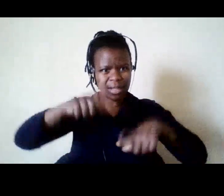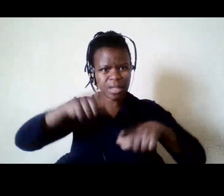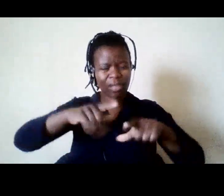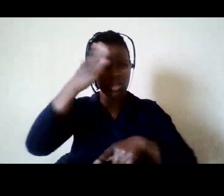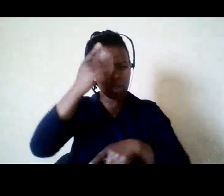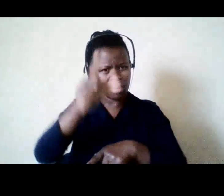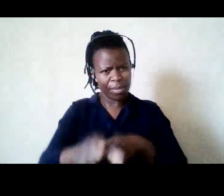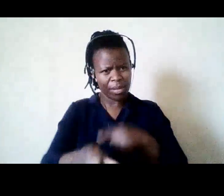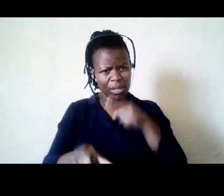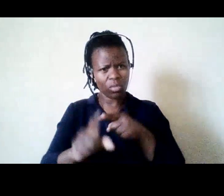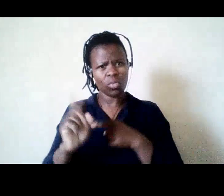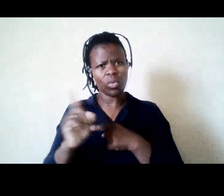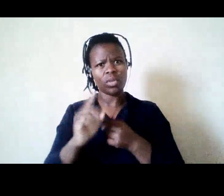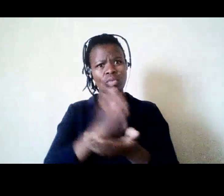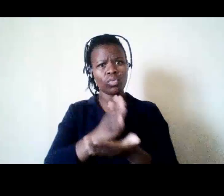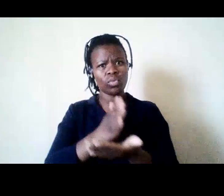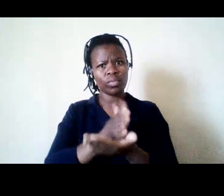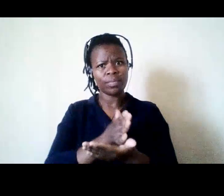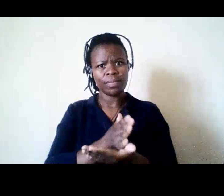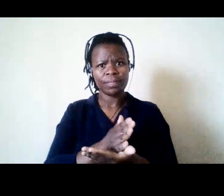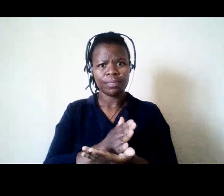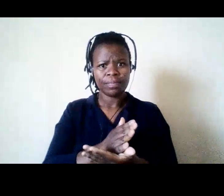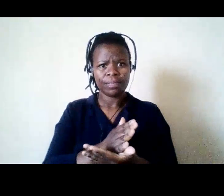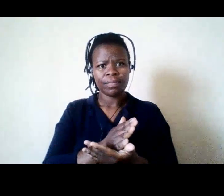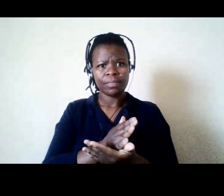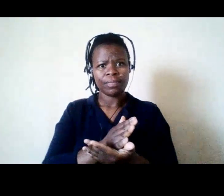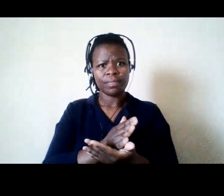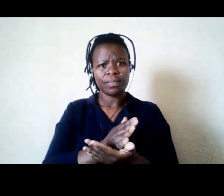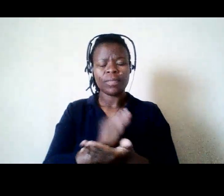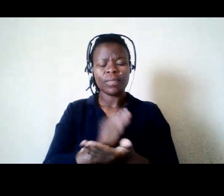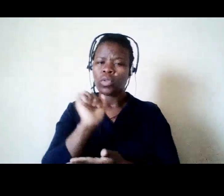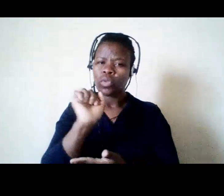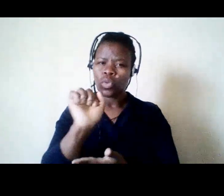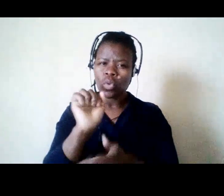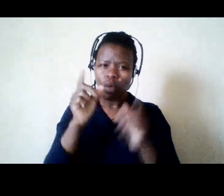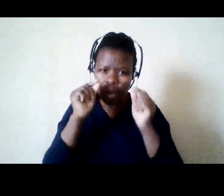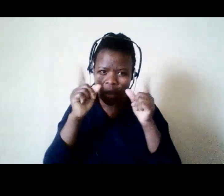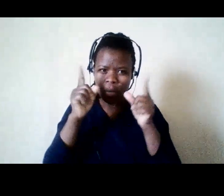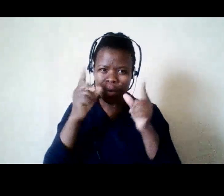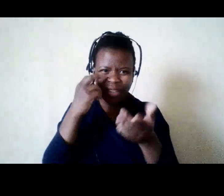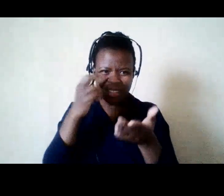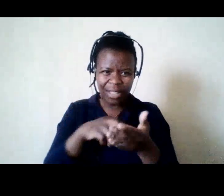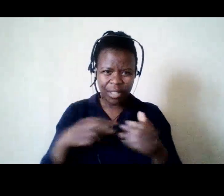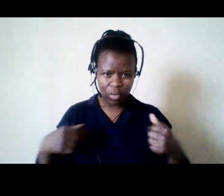view, you know that your awareness needs to start at the context of disability. Yeah. Yes.